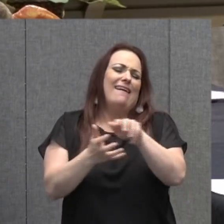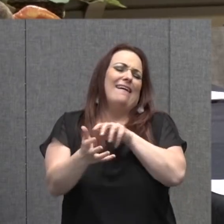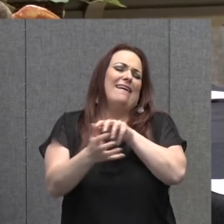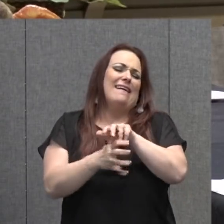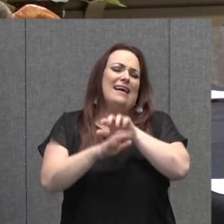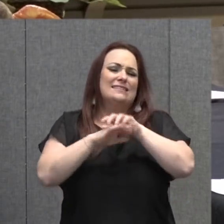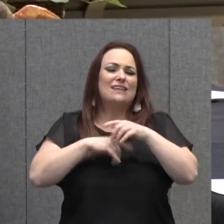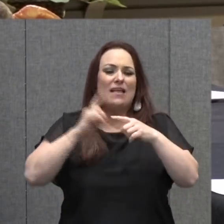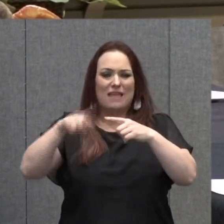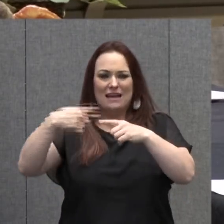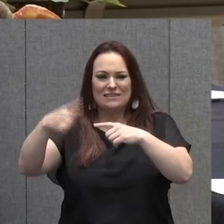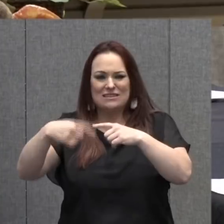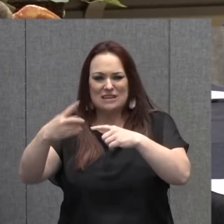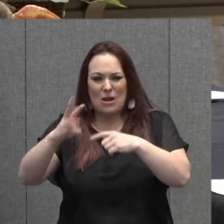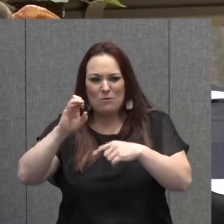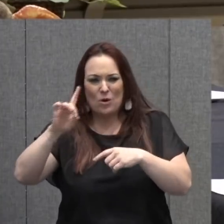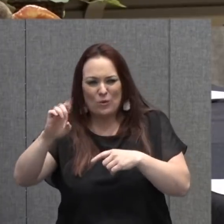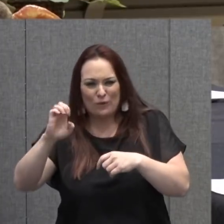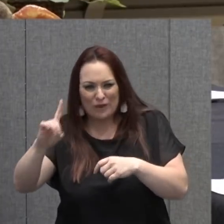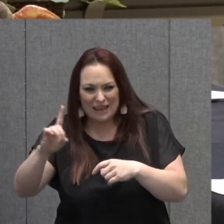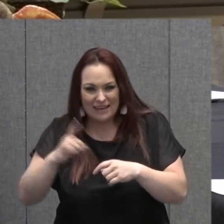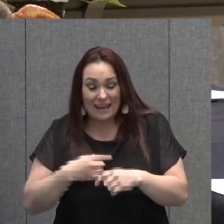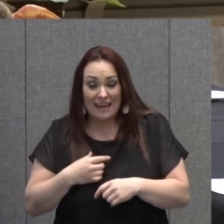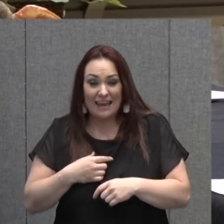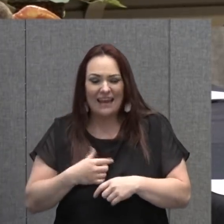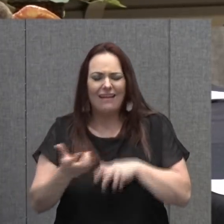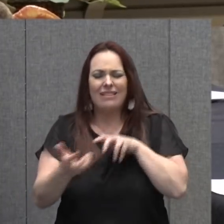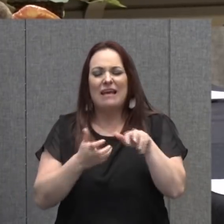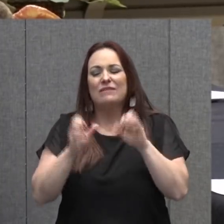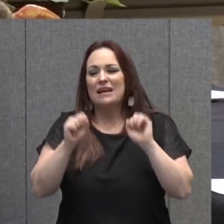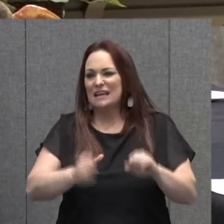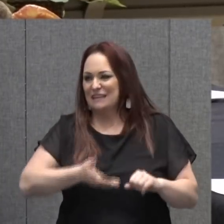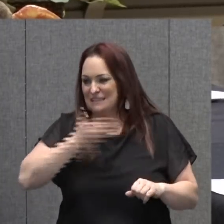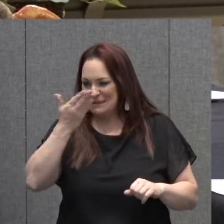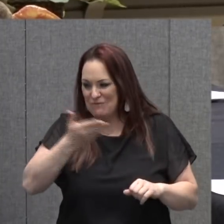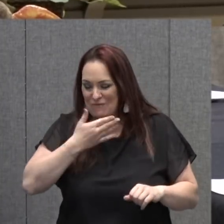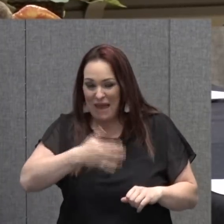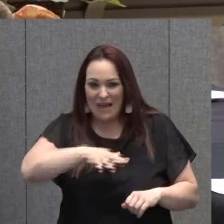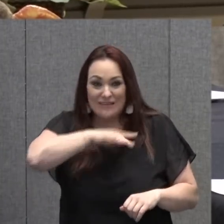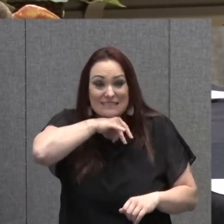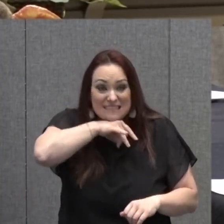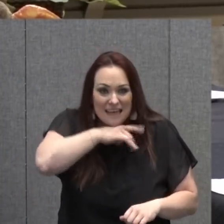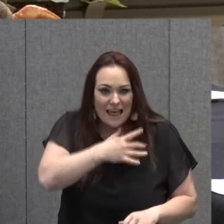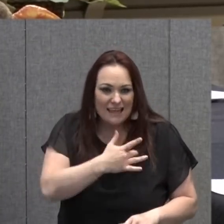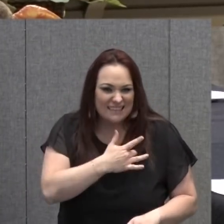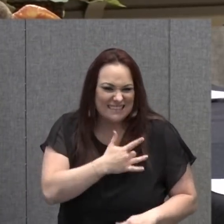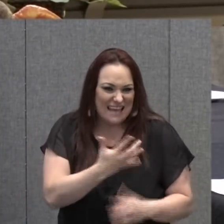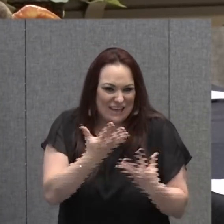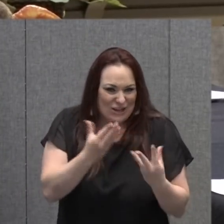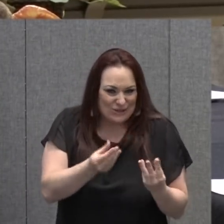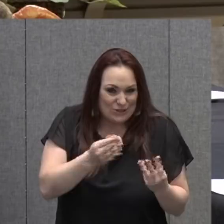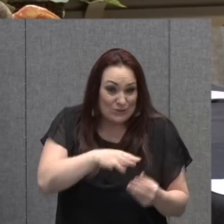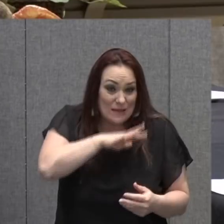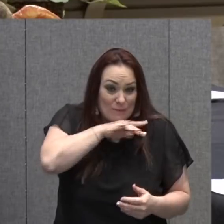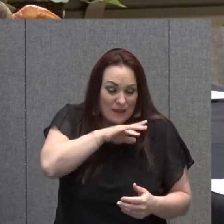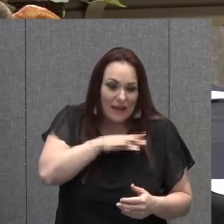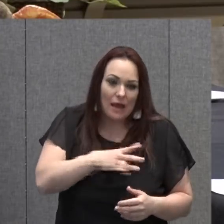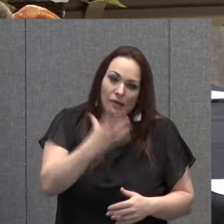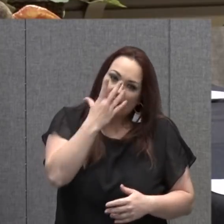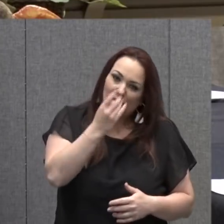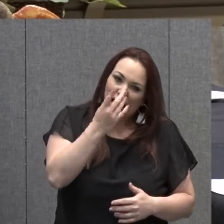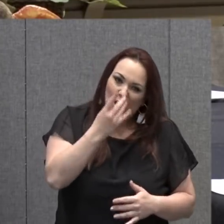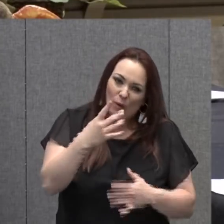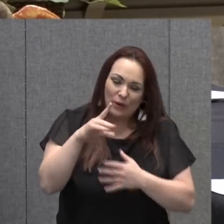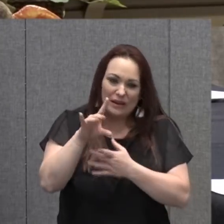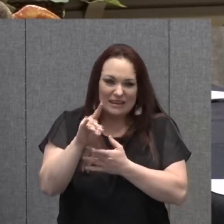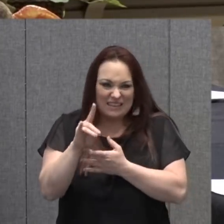smelled the javelina inside. Mmm, a tender, juicy piggy, he thought. Coyote was tired of